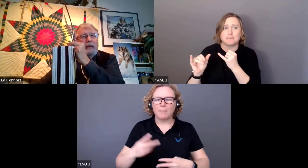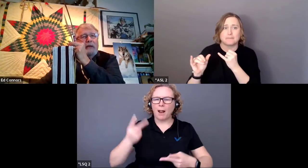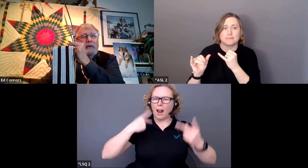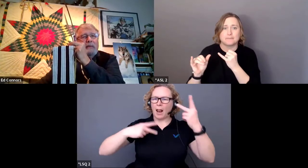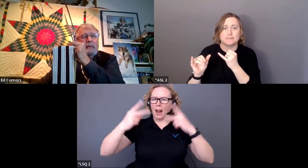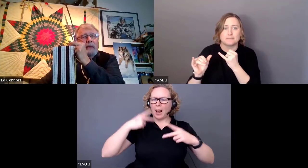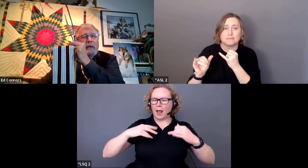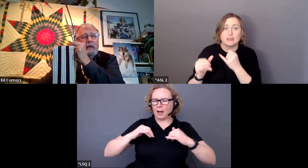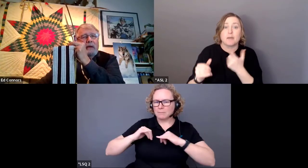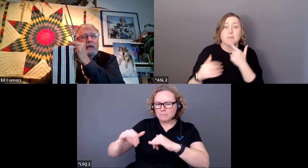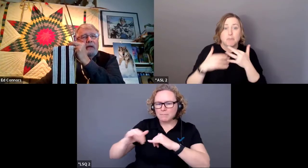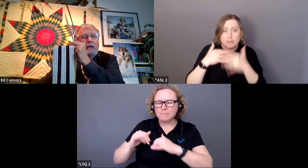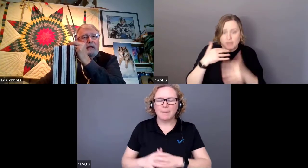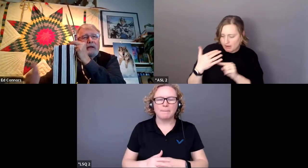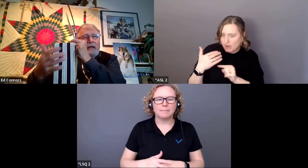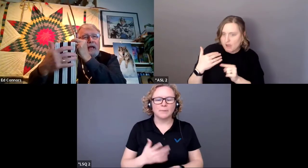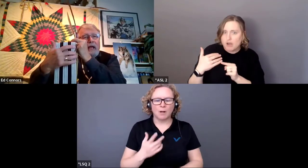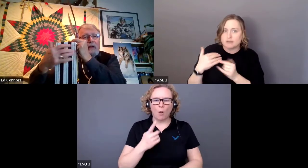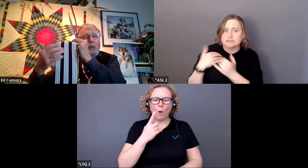of blood.